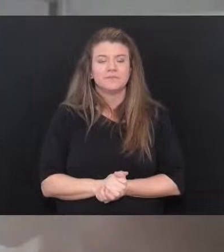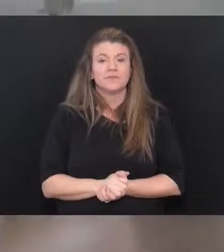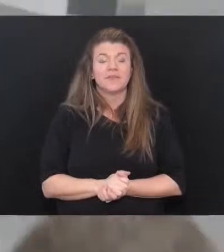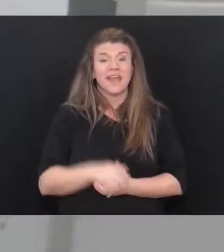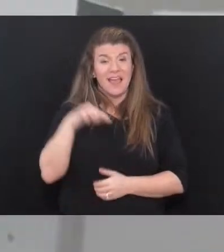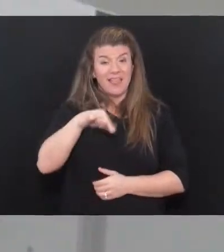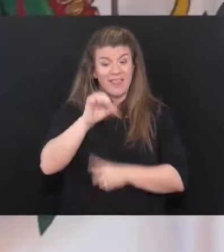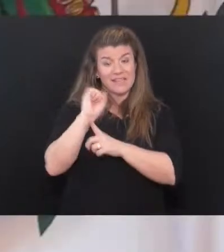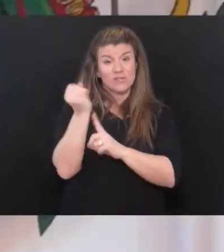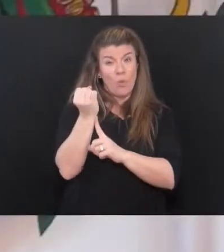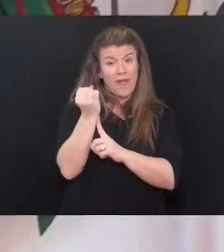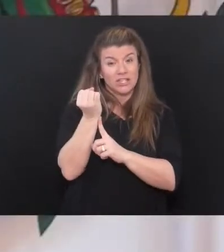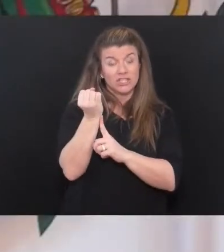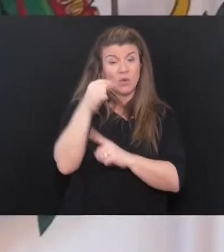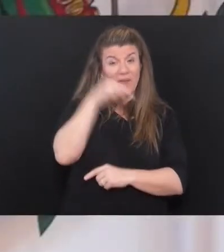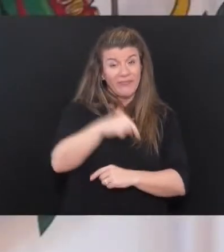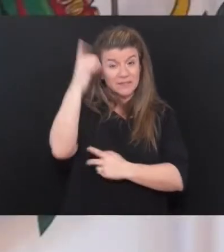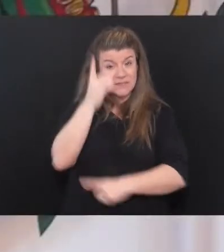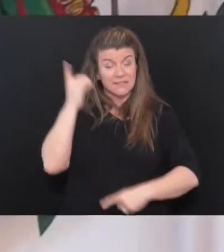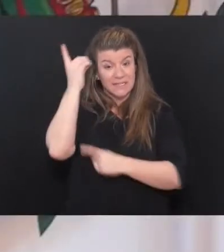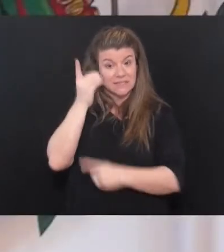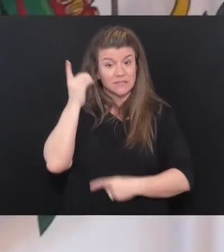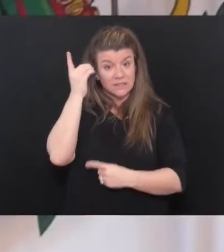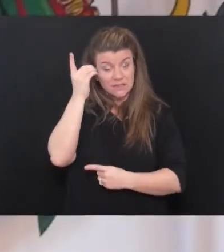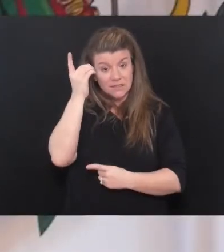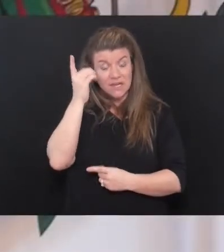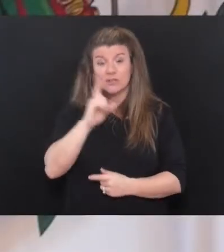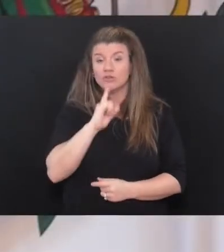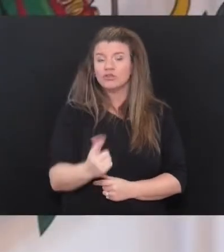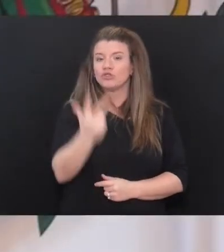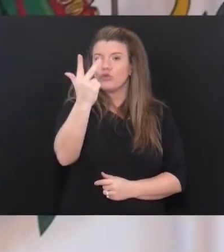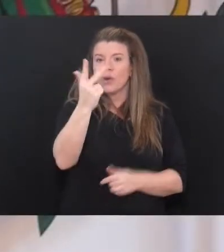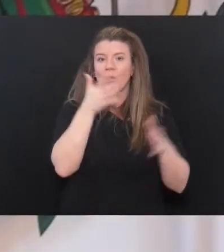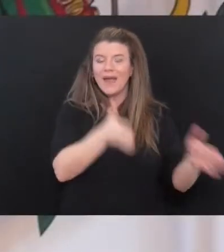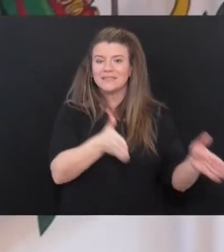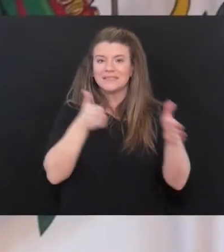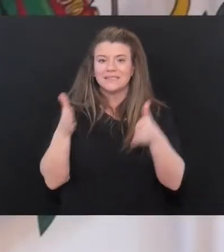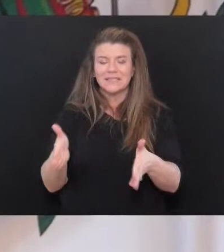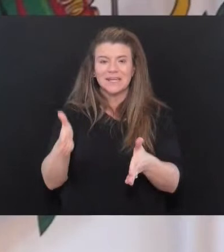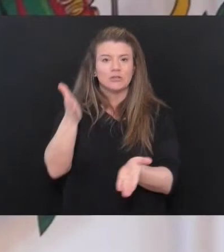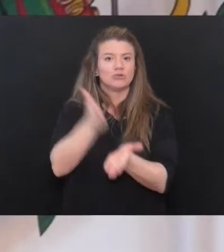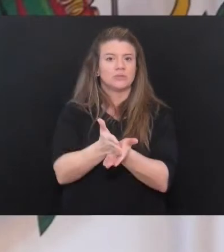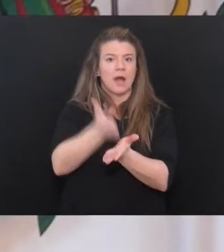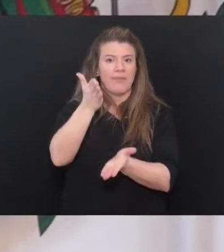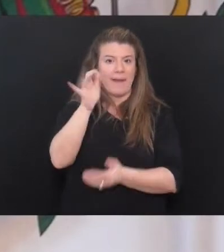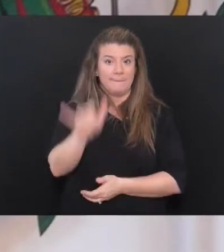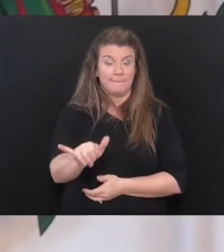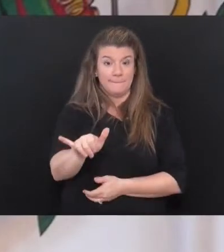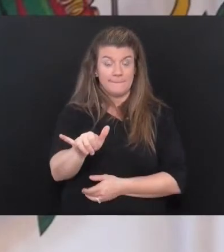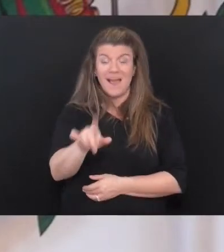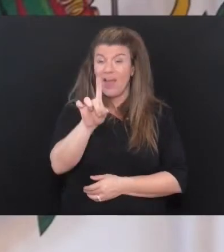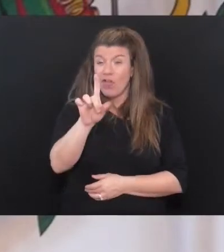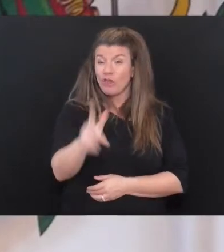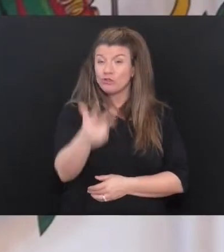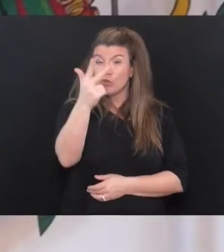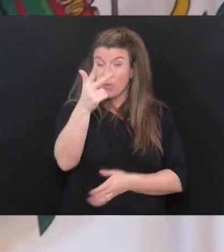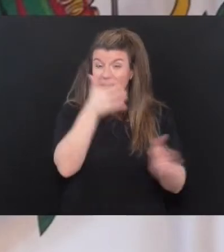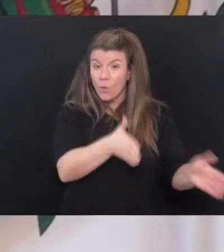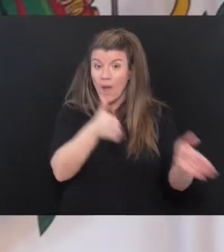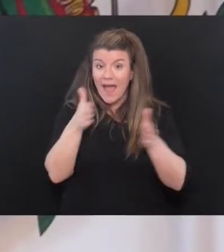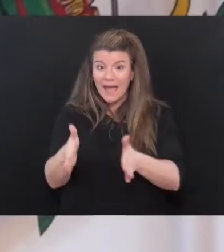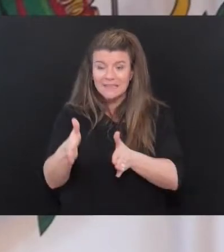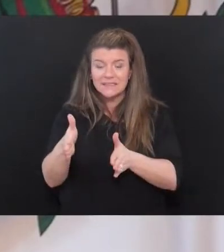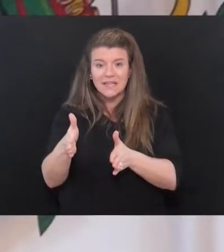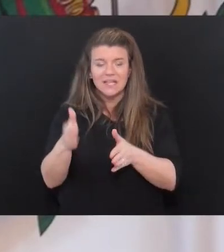this situation with this disease, there's 3 ways to stop it. There's 3 ways to